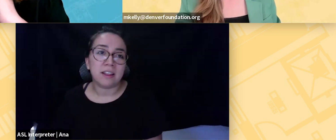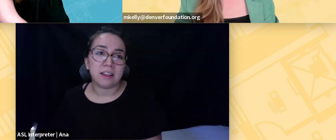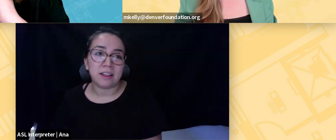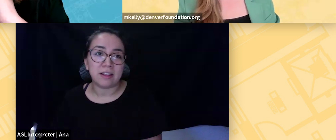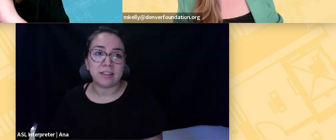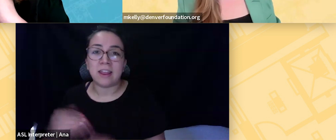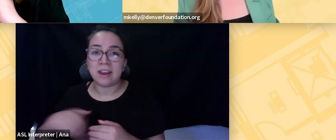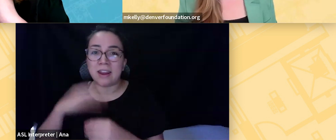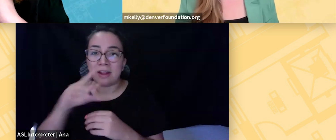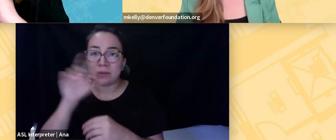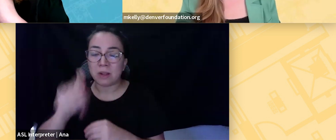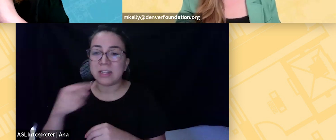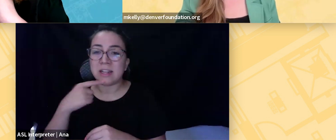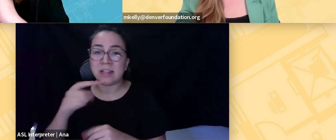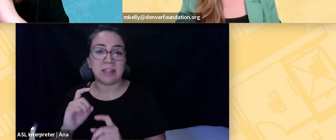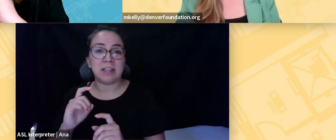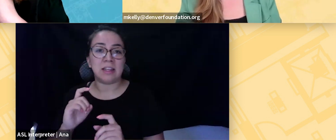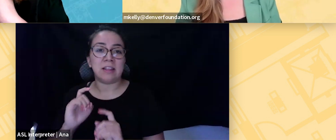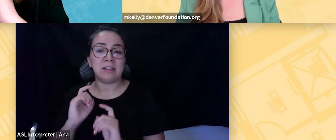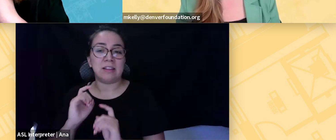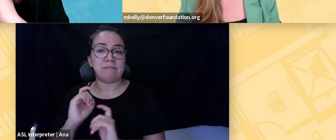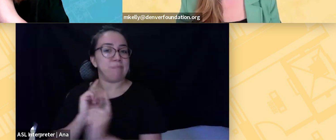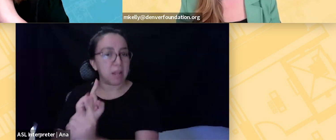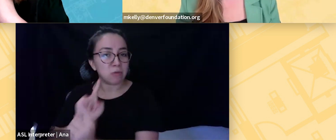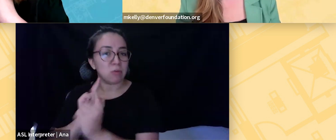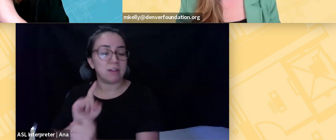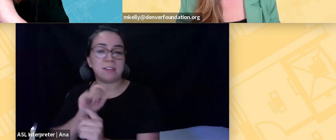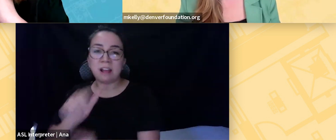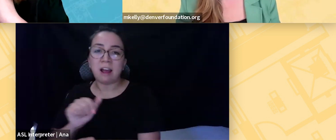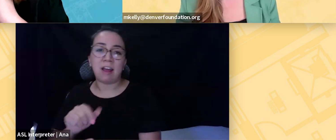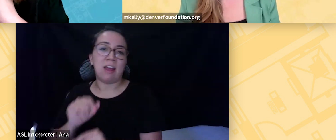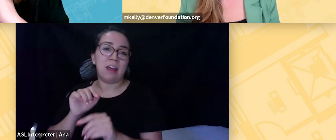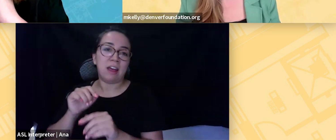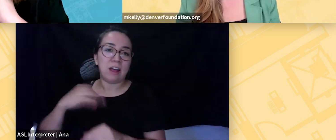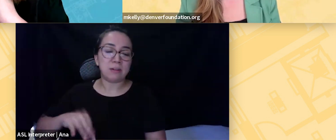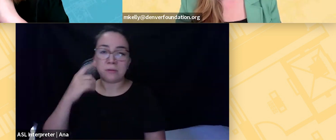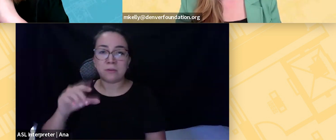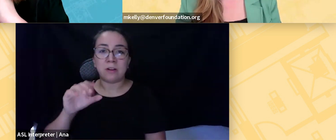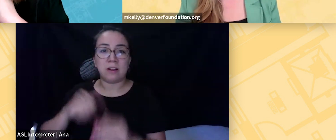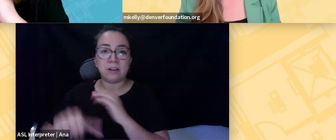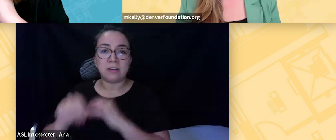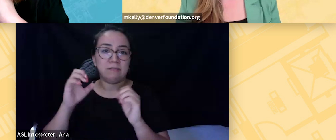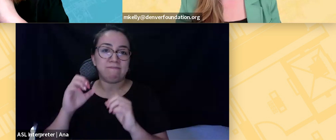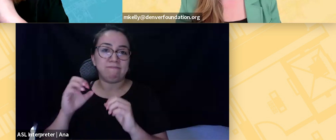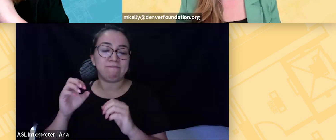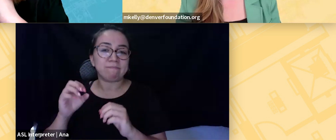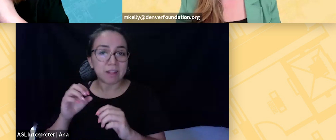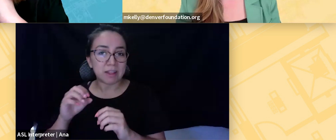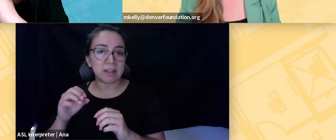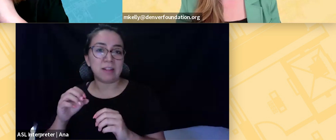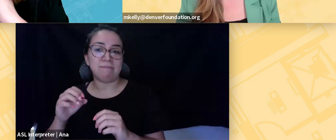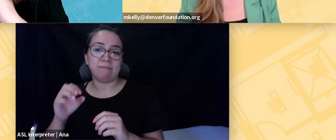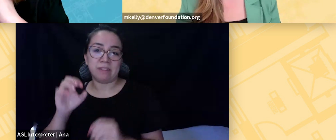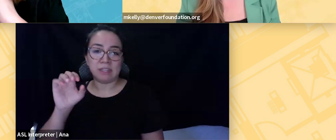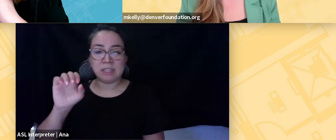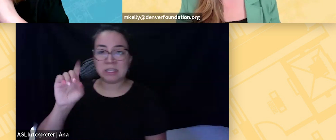The next question is, it says, given mentoring is not eligible for education under CGP, is diverse approaches and